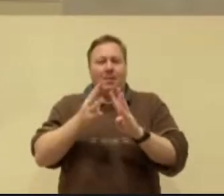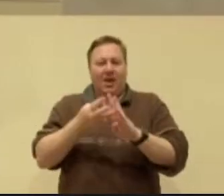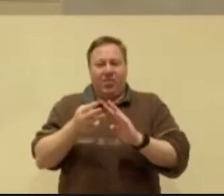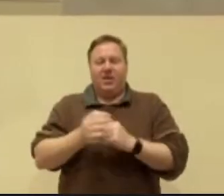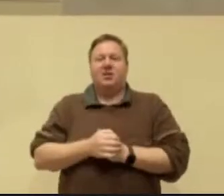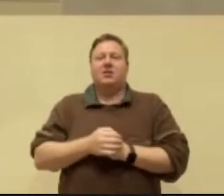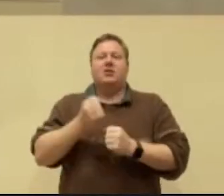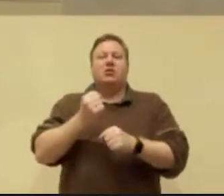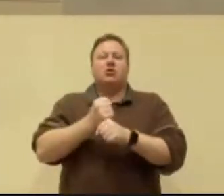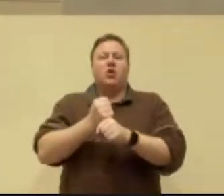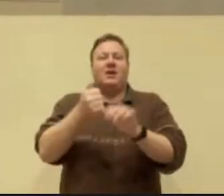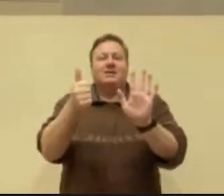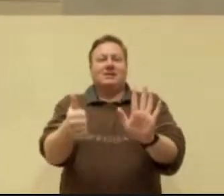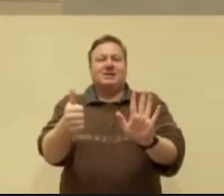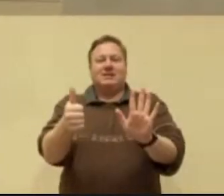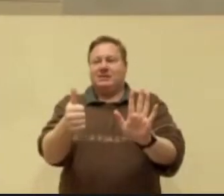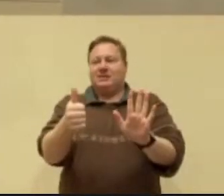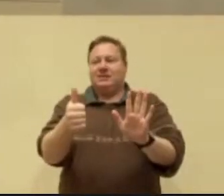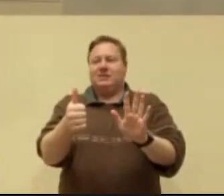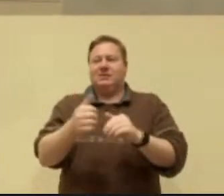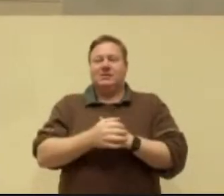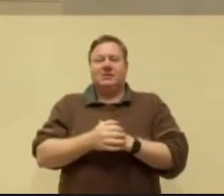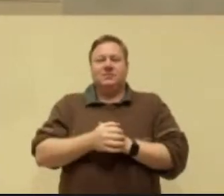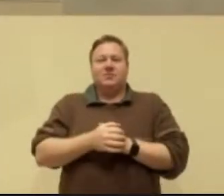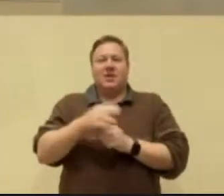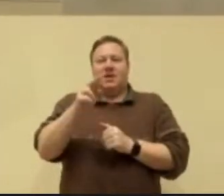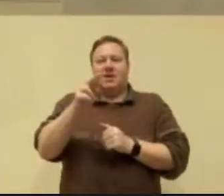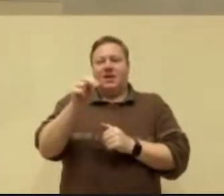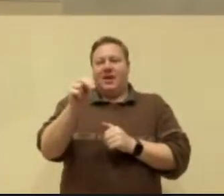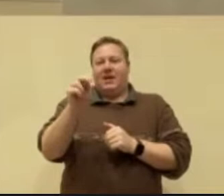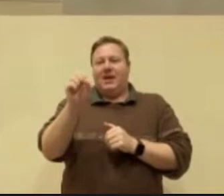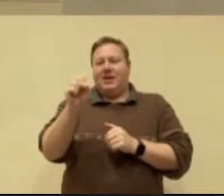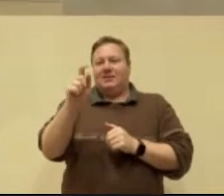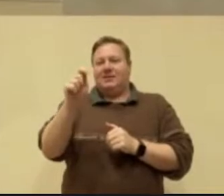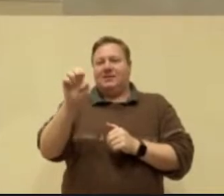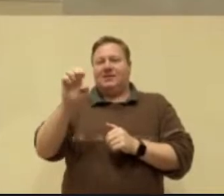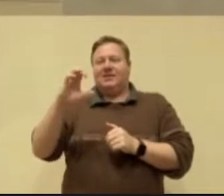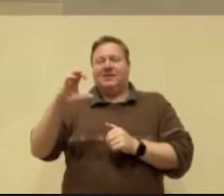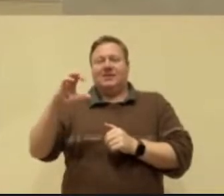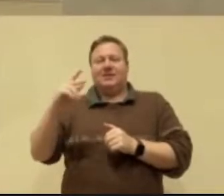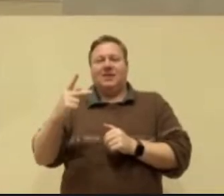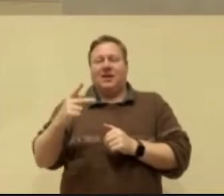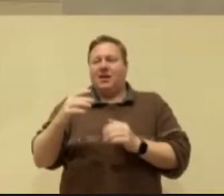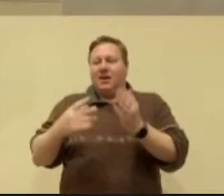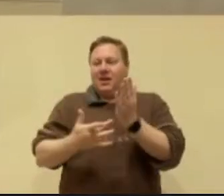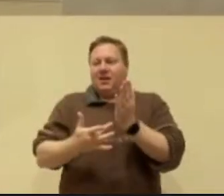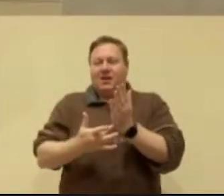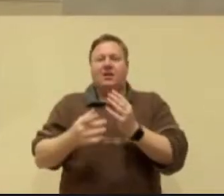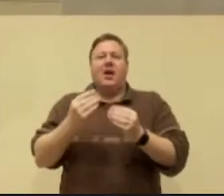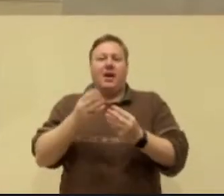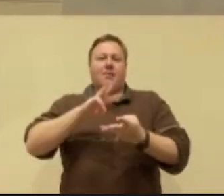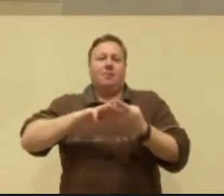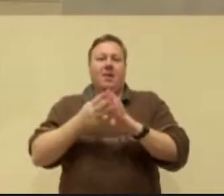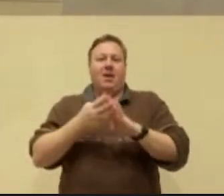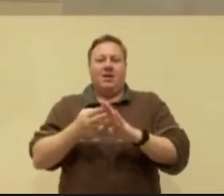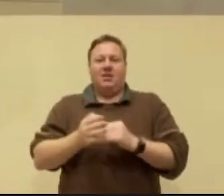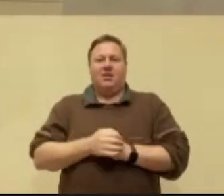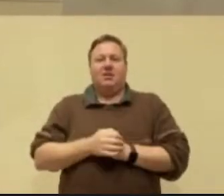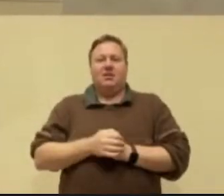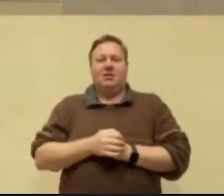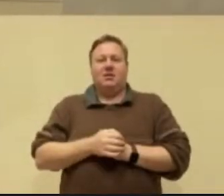we refer to ns tech as well as mathematics now these programs are in